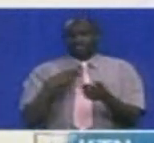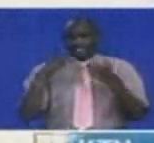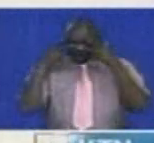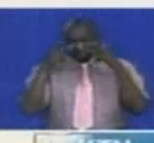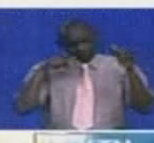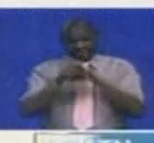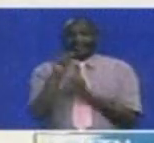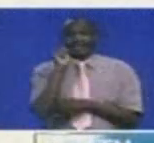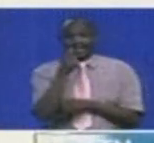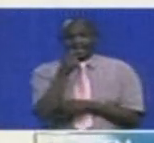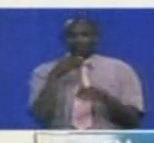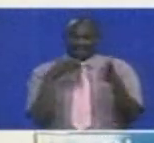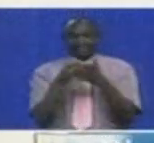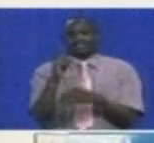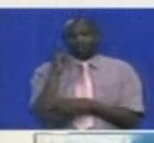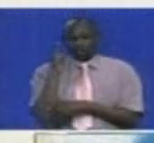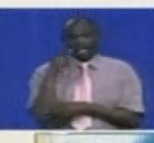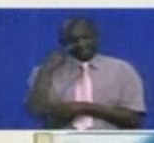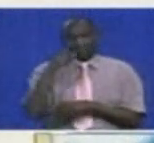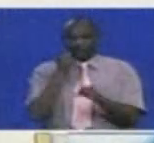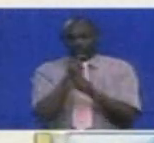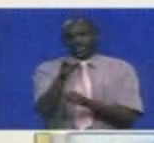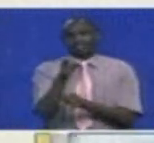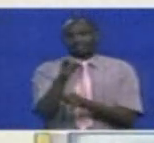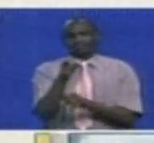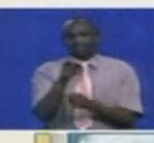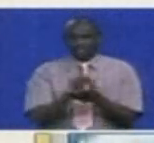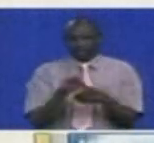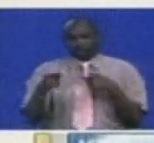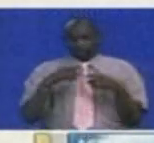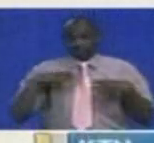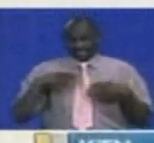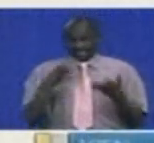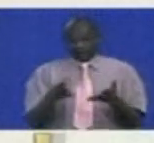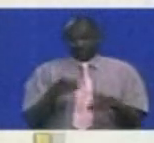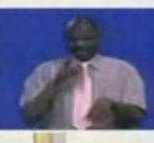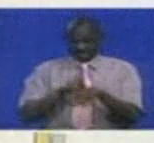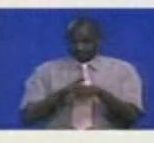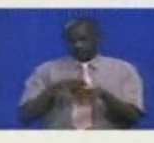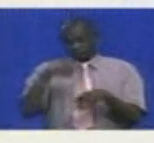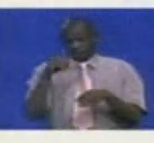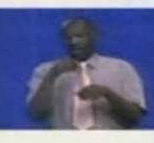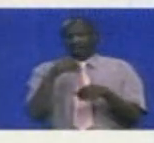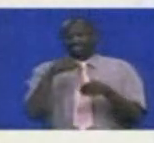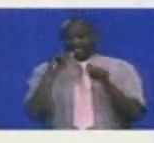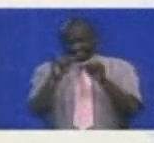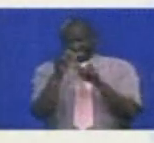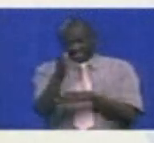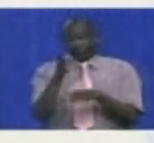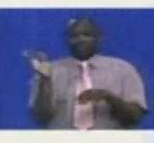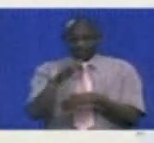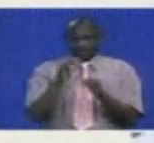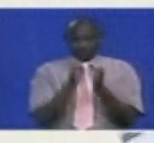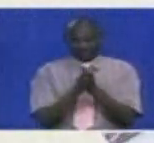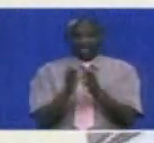Kenya illegally. Let's do it, please. Well, let's take a short break now, but don't you go away because we'll be back with the day's